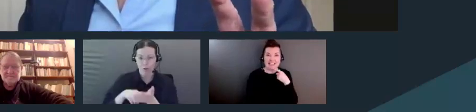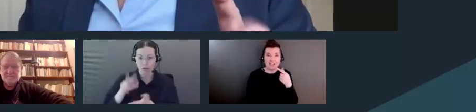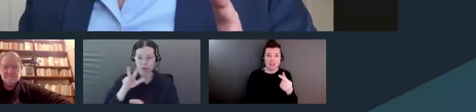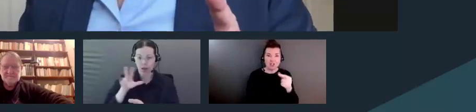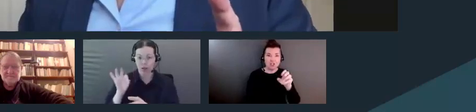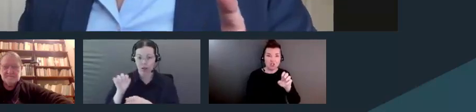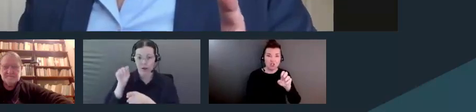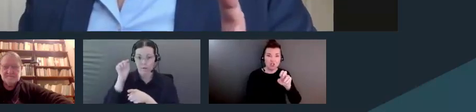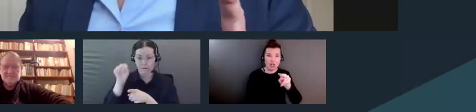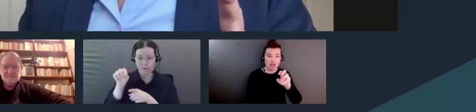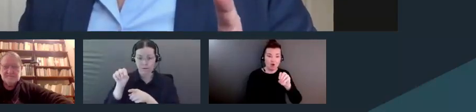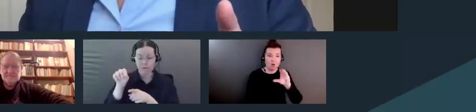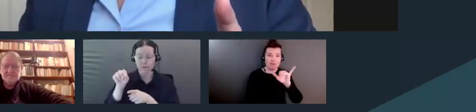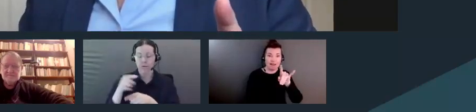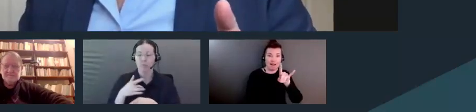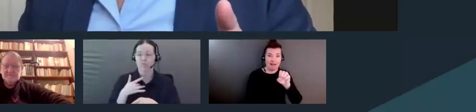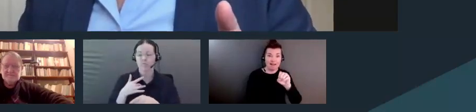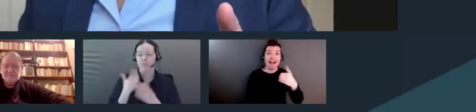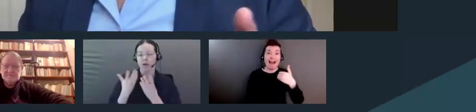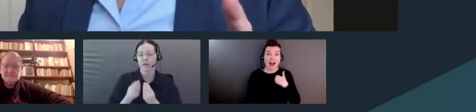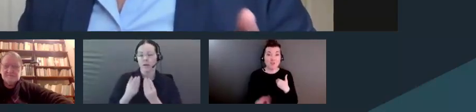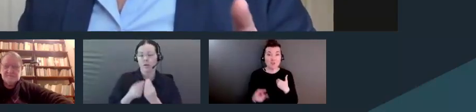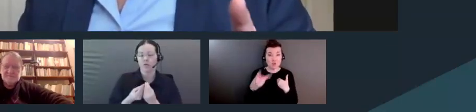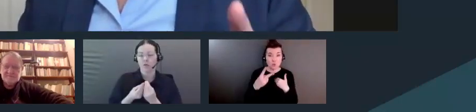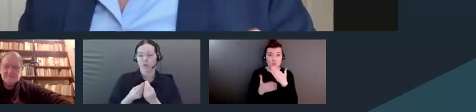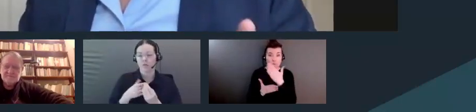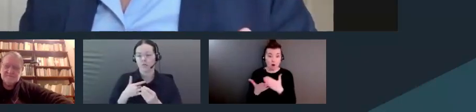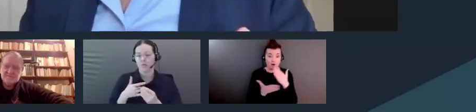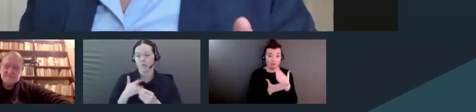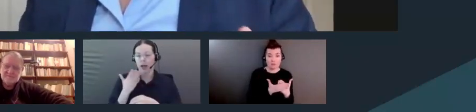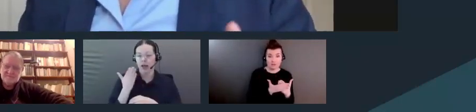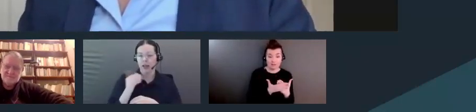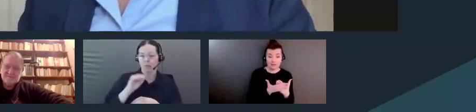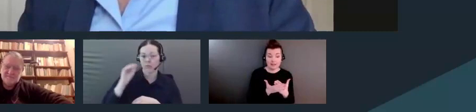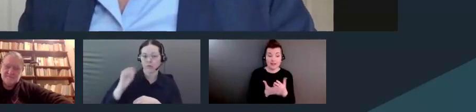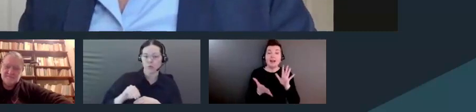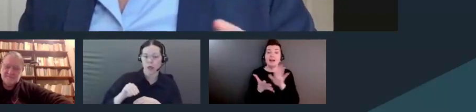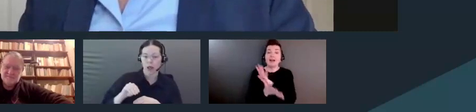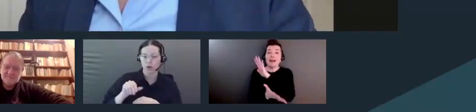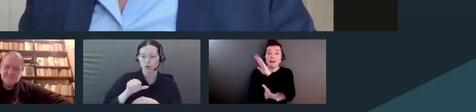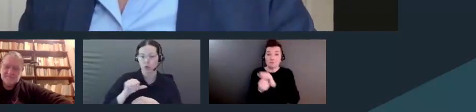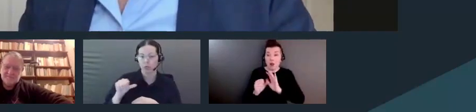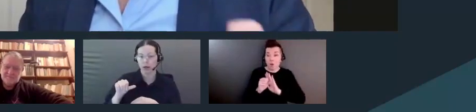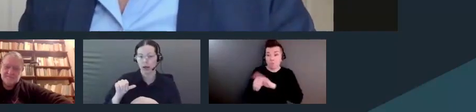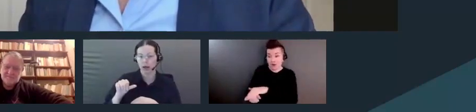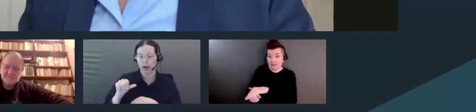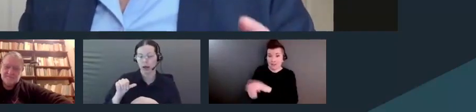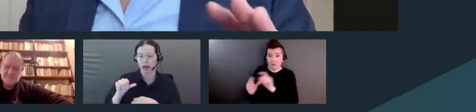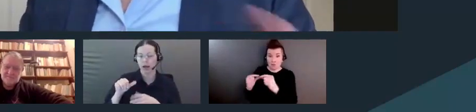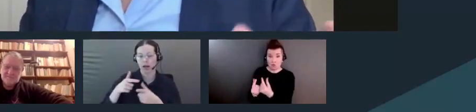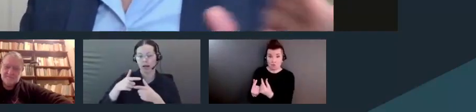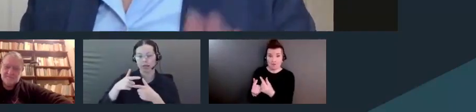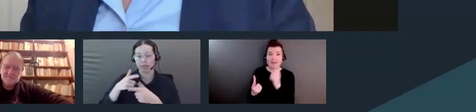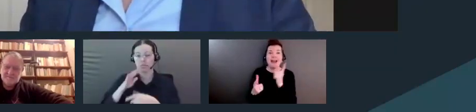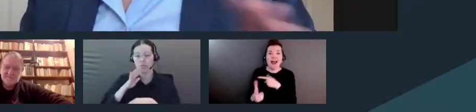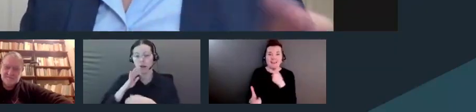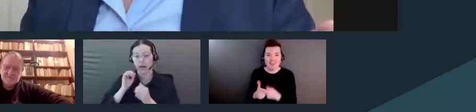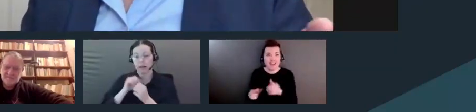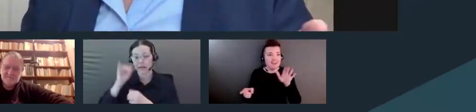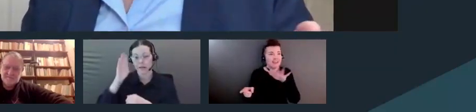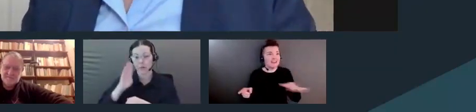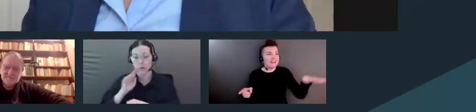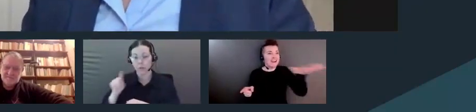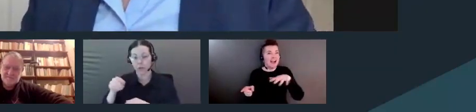phases. First, the destruction of the national pattern of an oppressed group, and then the imposition of the national pattern